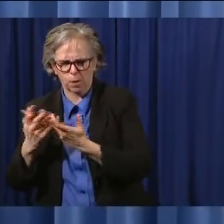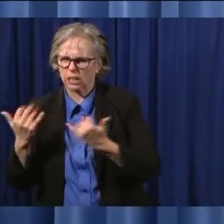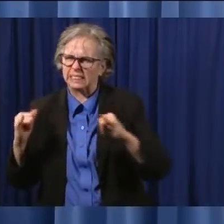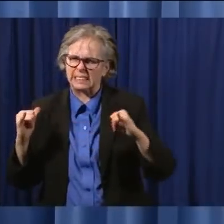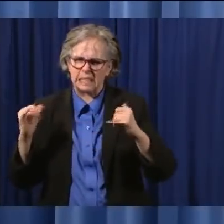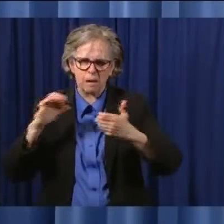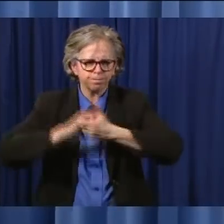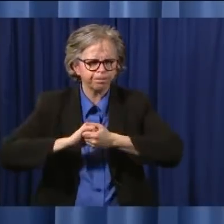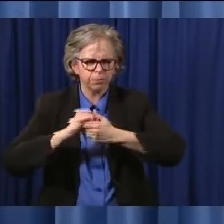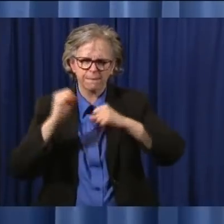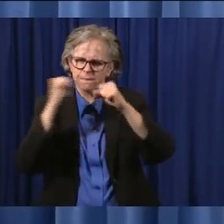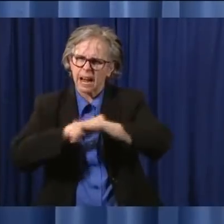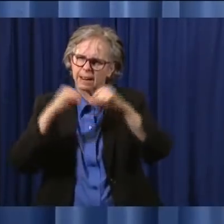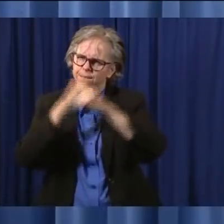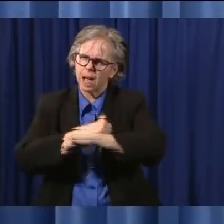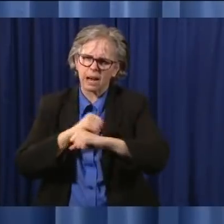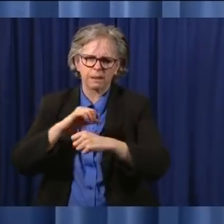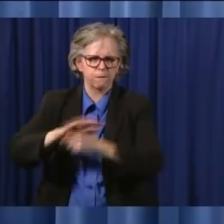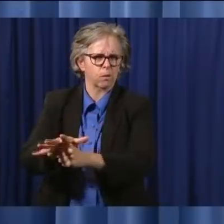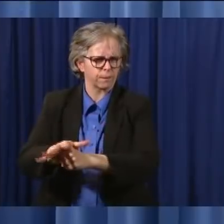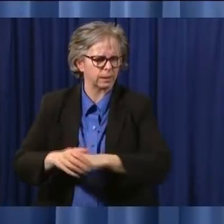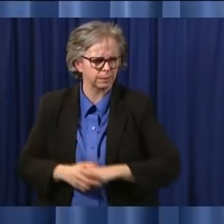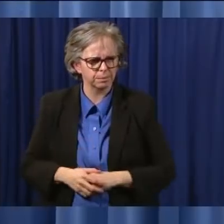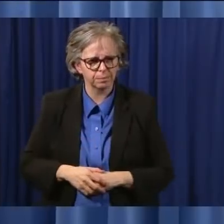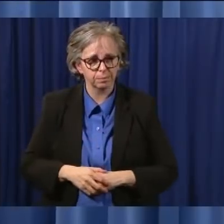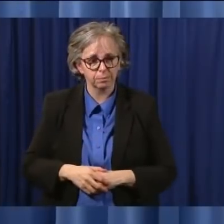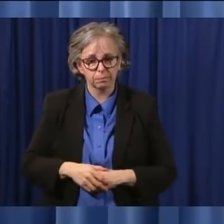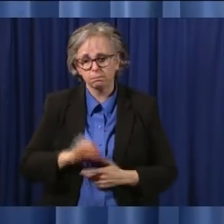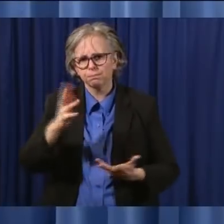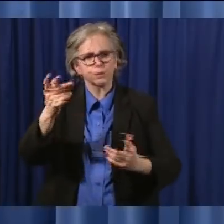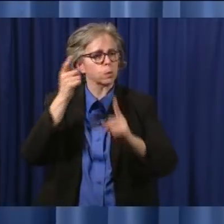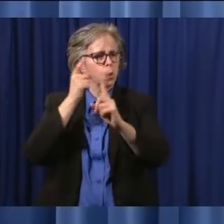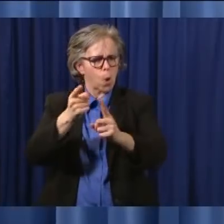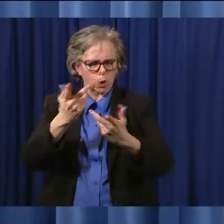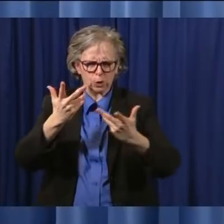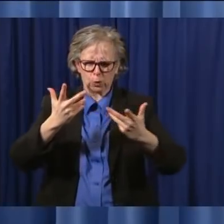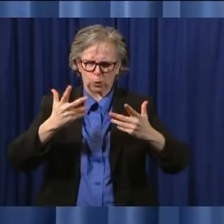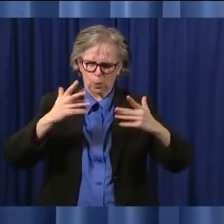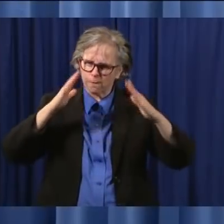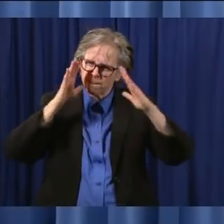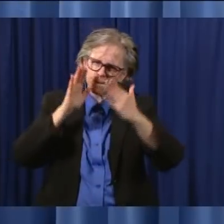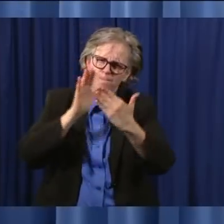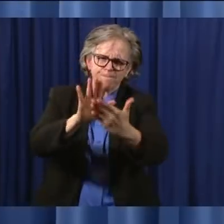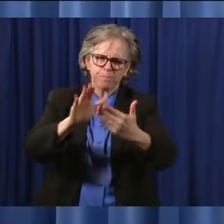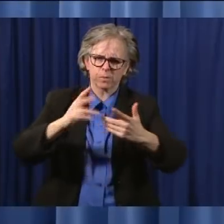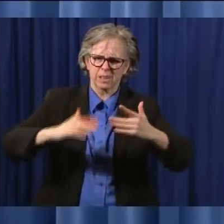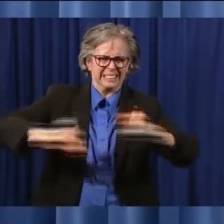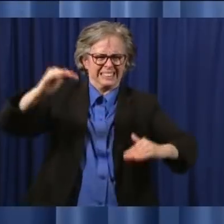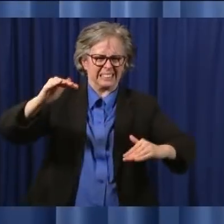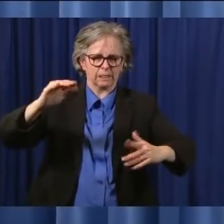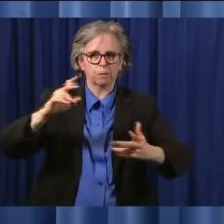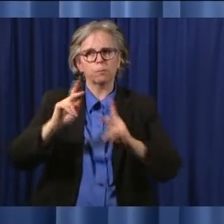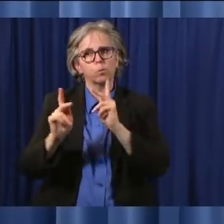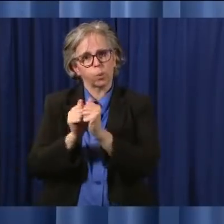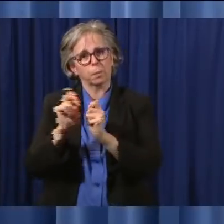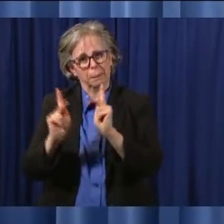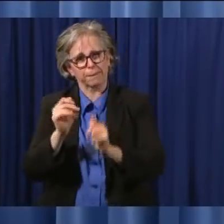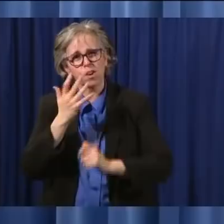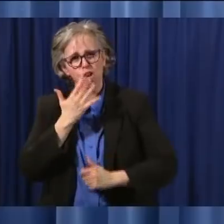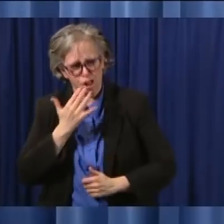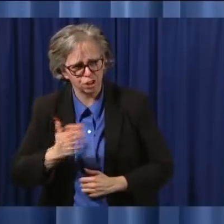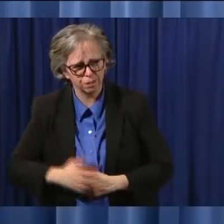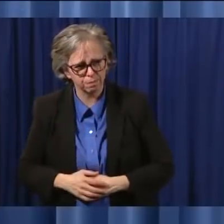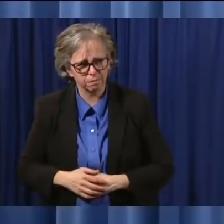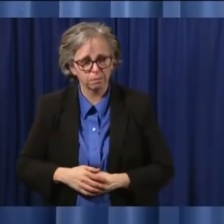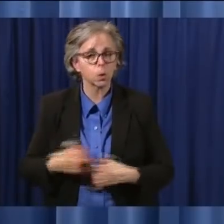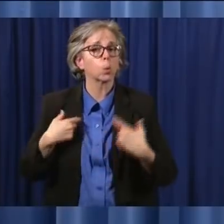impact in Ohio on people of color, we are significantly increasing the number of public health workers who can help notify